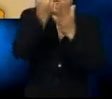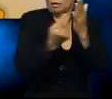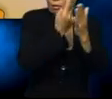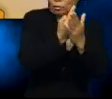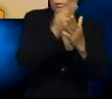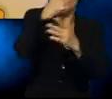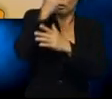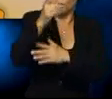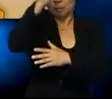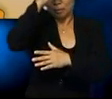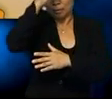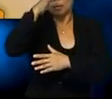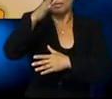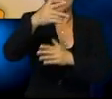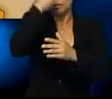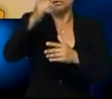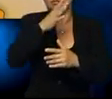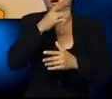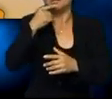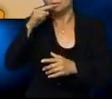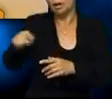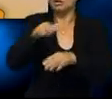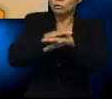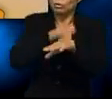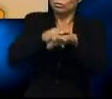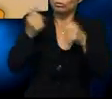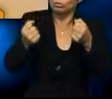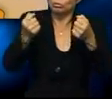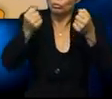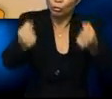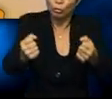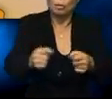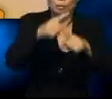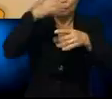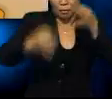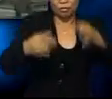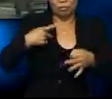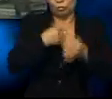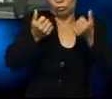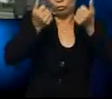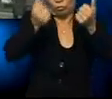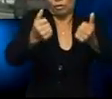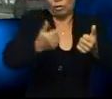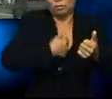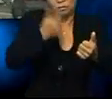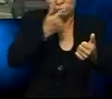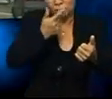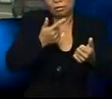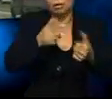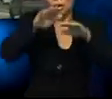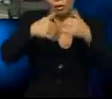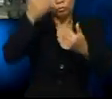110 kilometers per hour because my mom kept telling him to slow down. But if we didn't drive